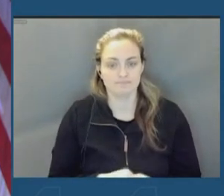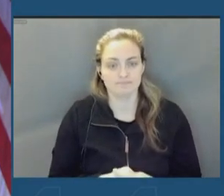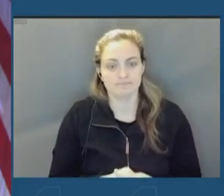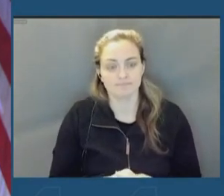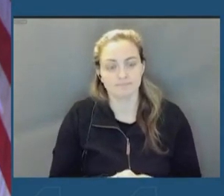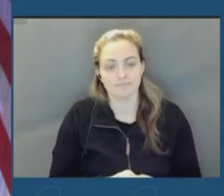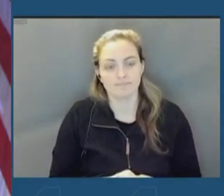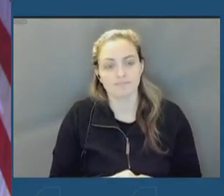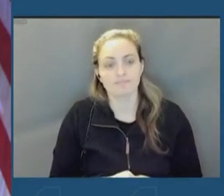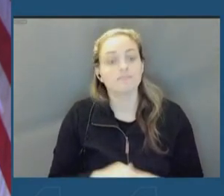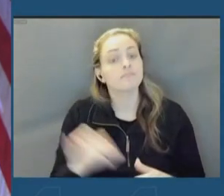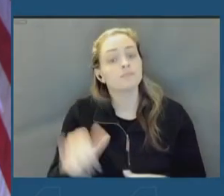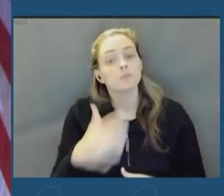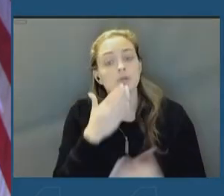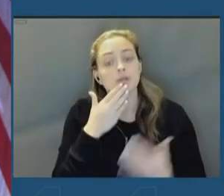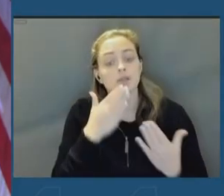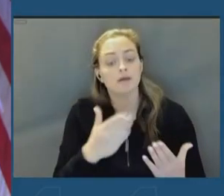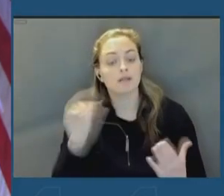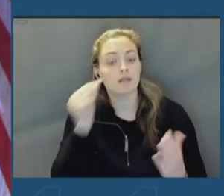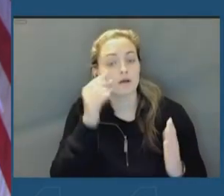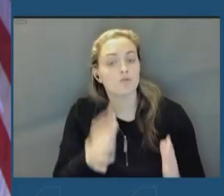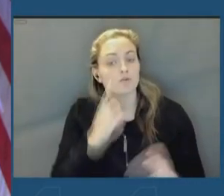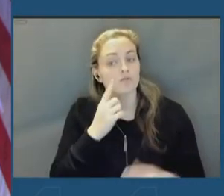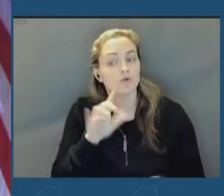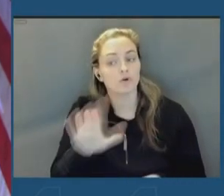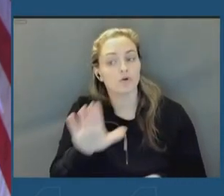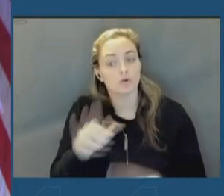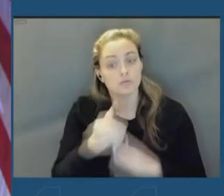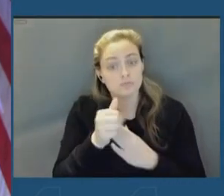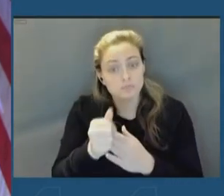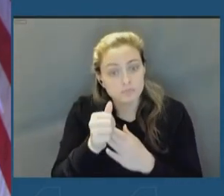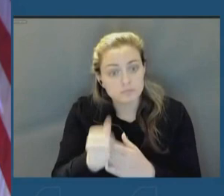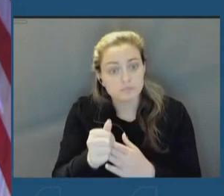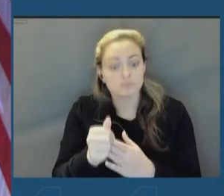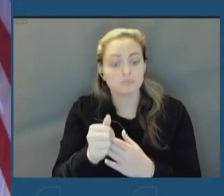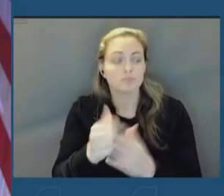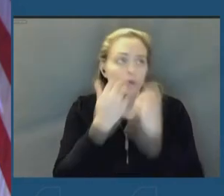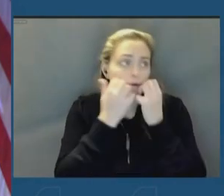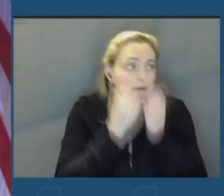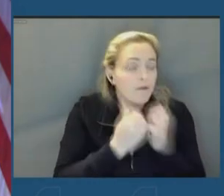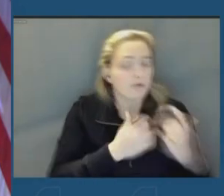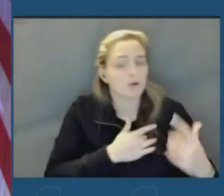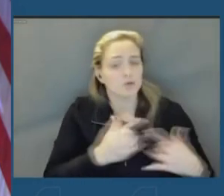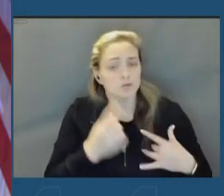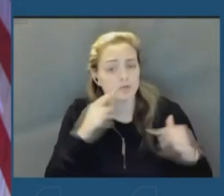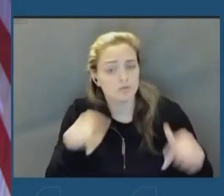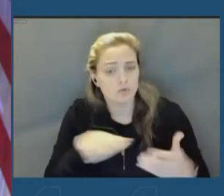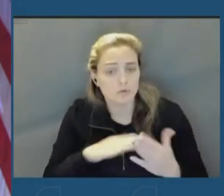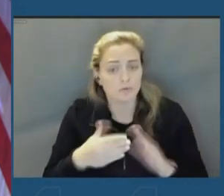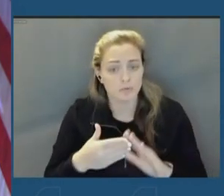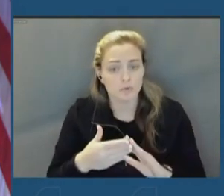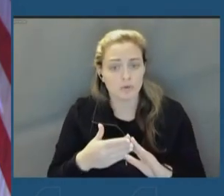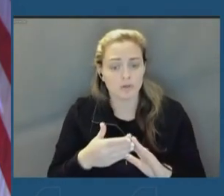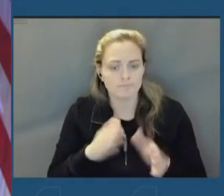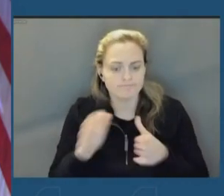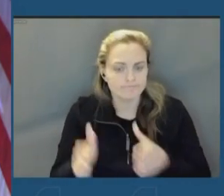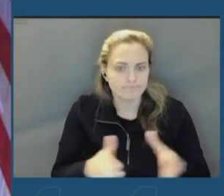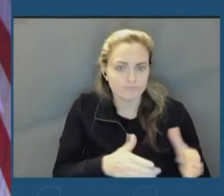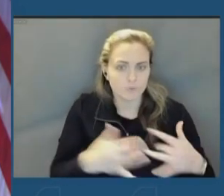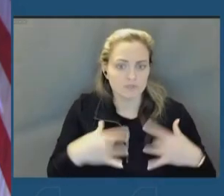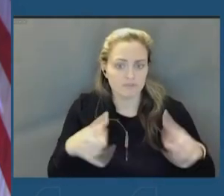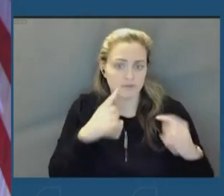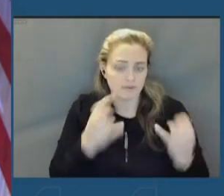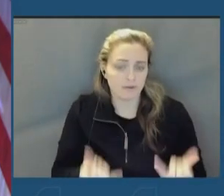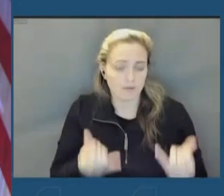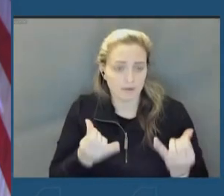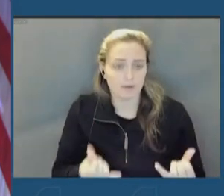I also want to thank the governor for her leadership, her care and concern for this community in organizing this event today